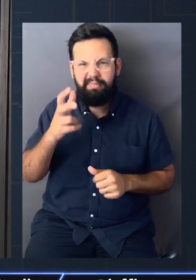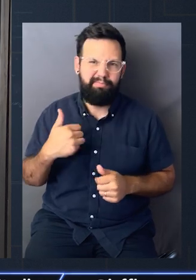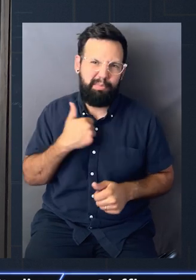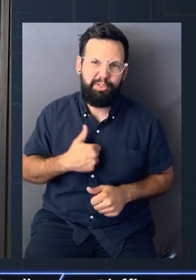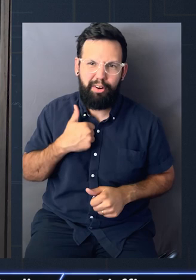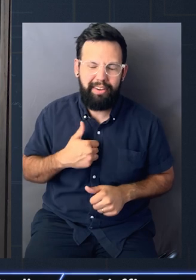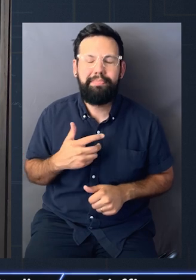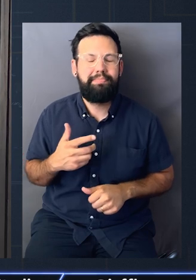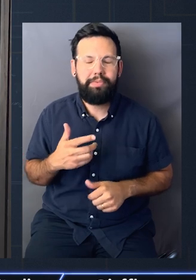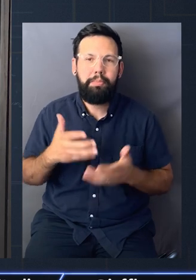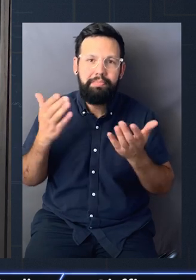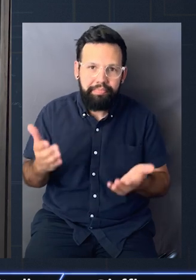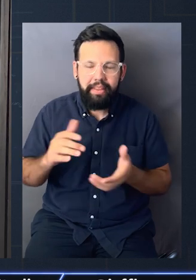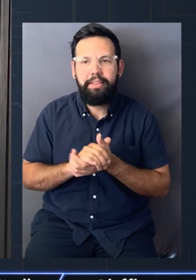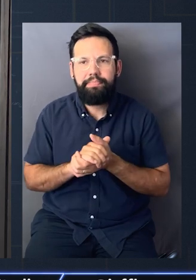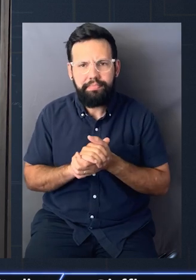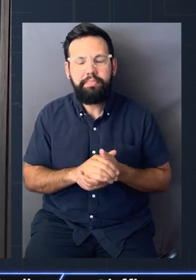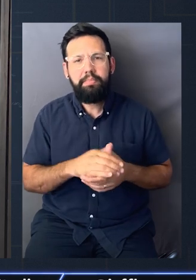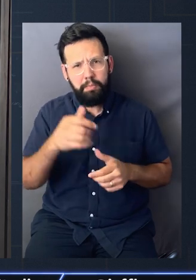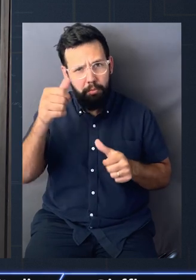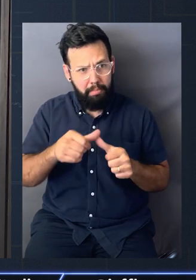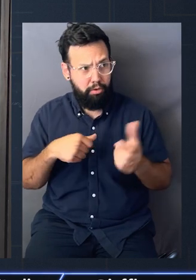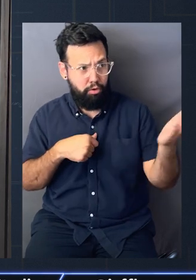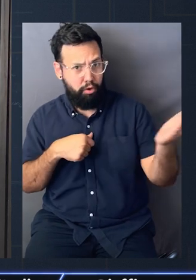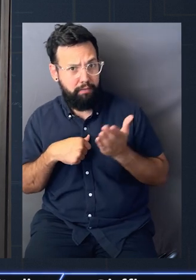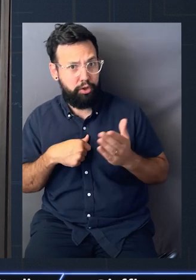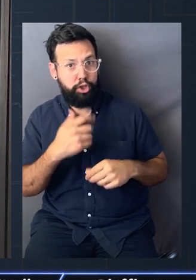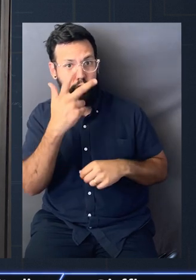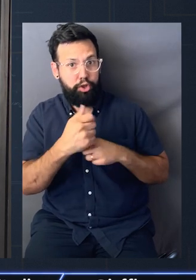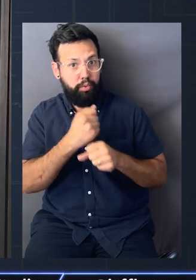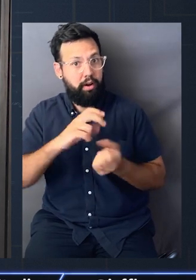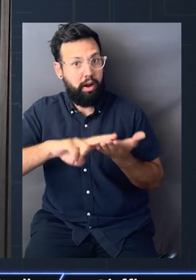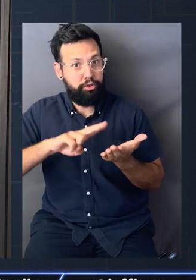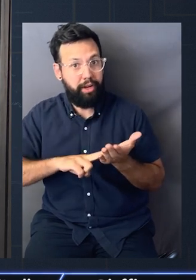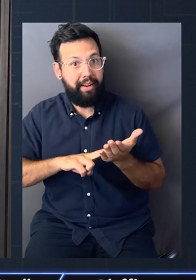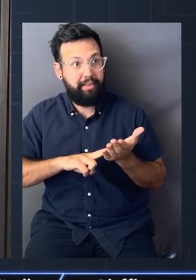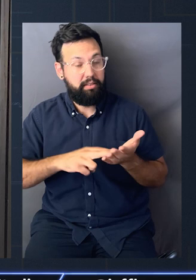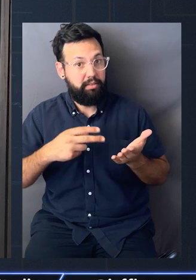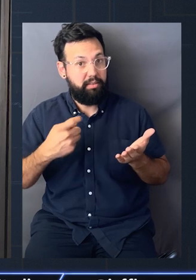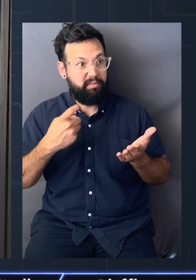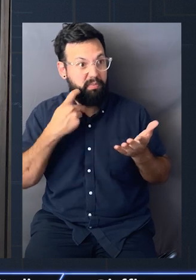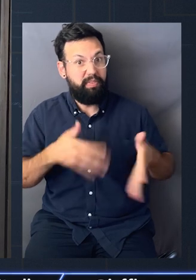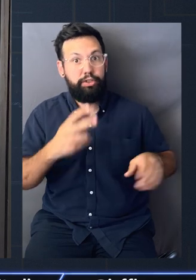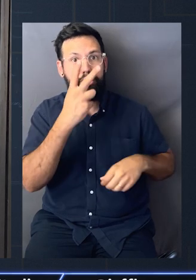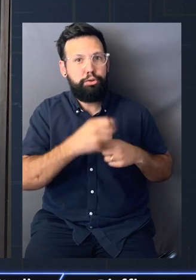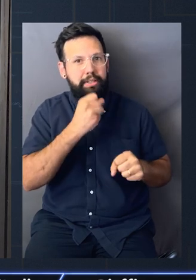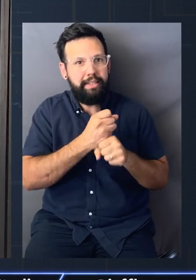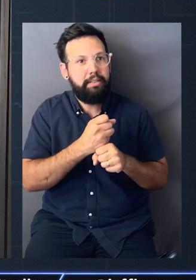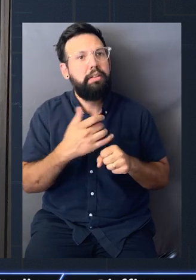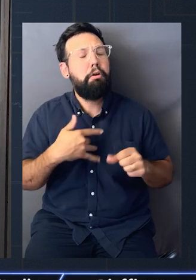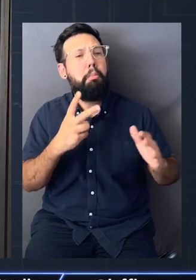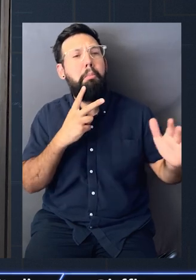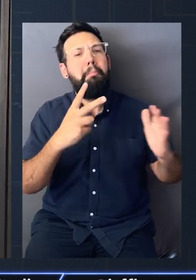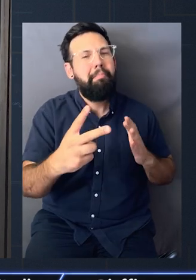so where am I? Well, I'm 2+ years in at my 3-year commitment. I'm kind of thinking this is